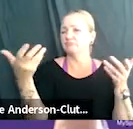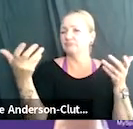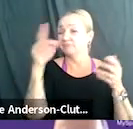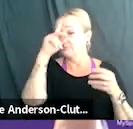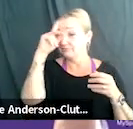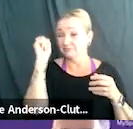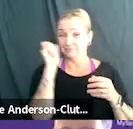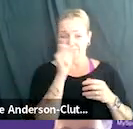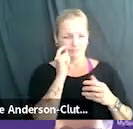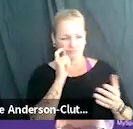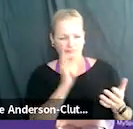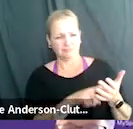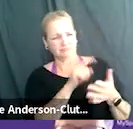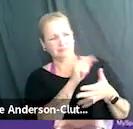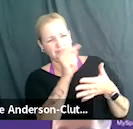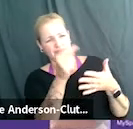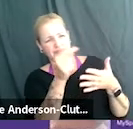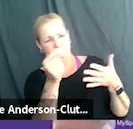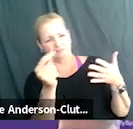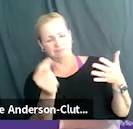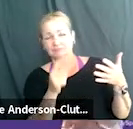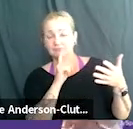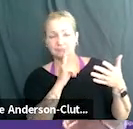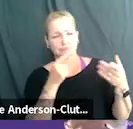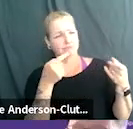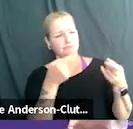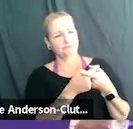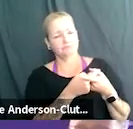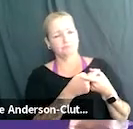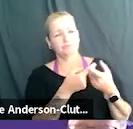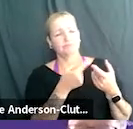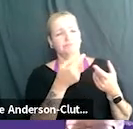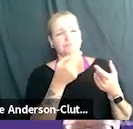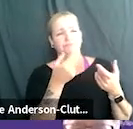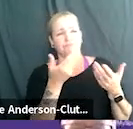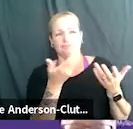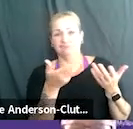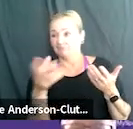these patients. And then we'll have time for discussion afterwards.